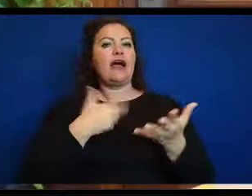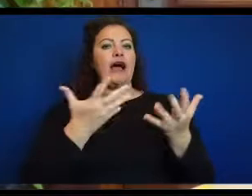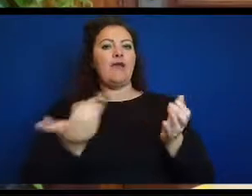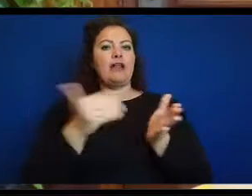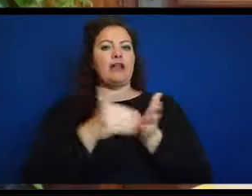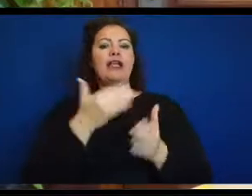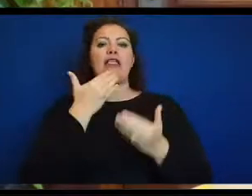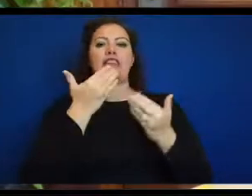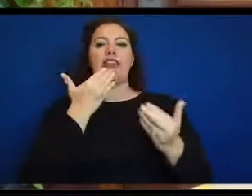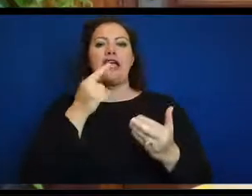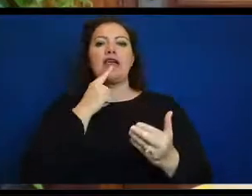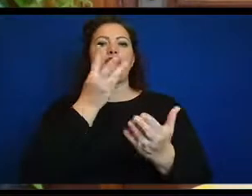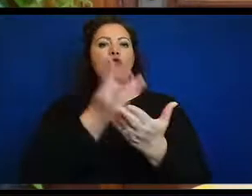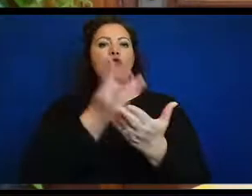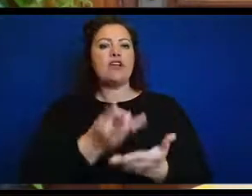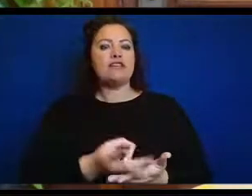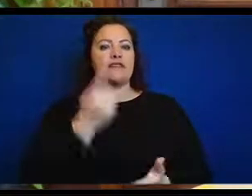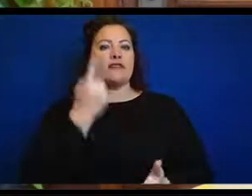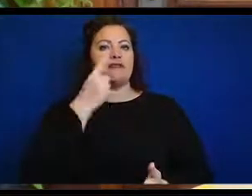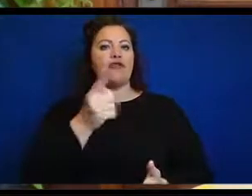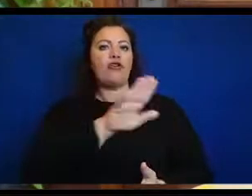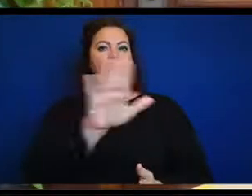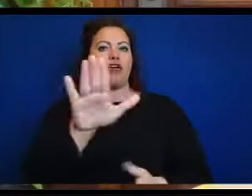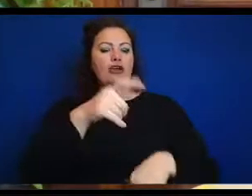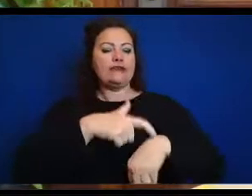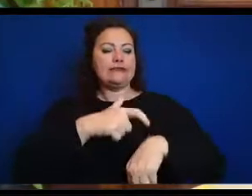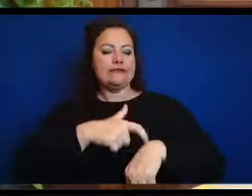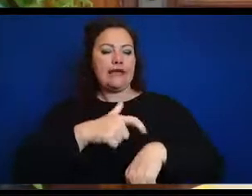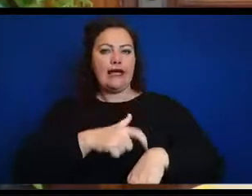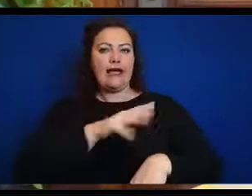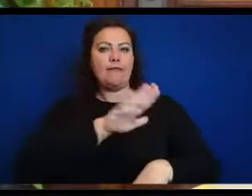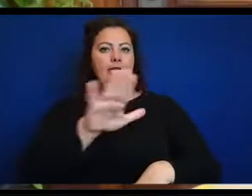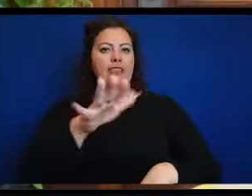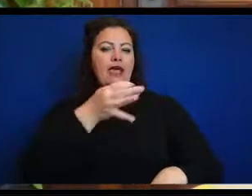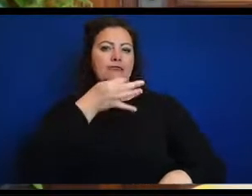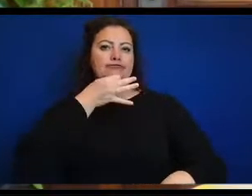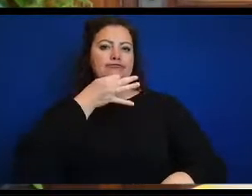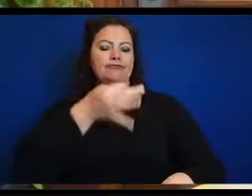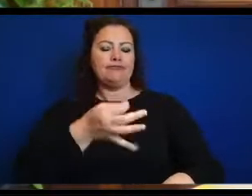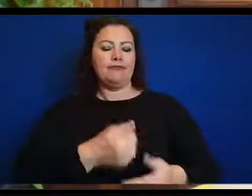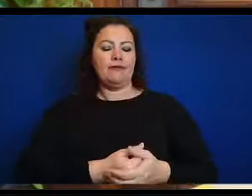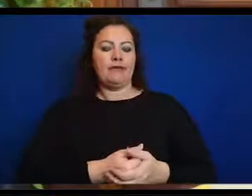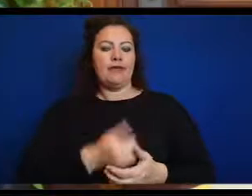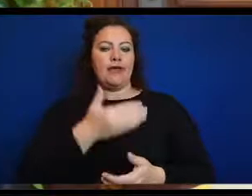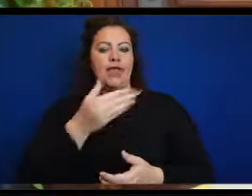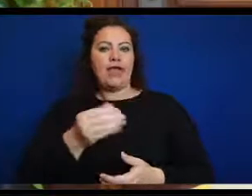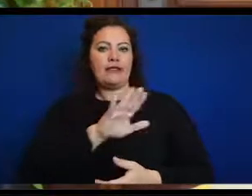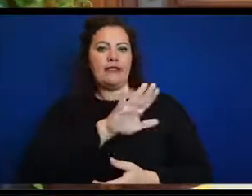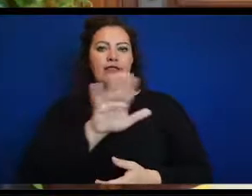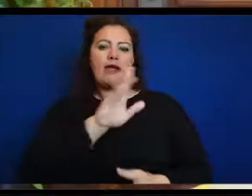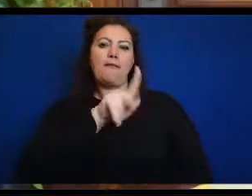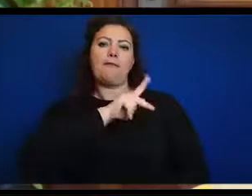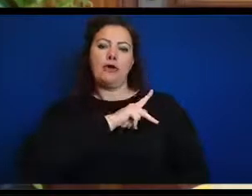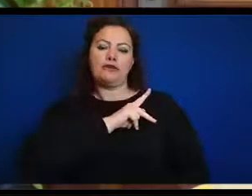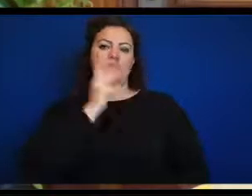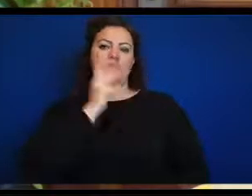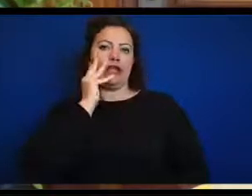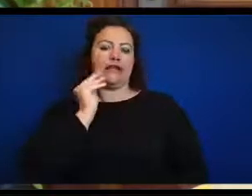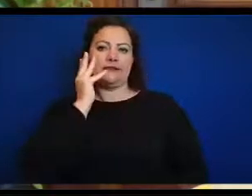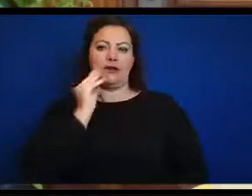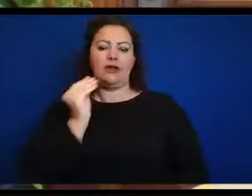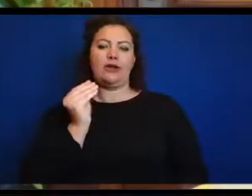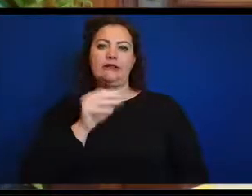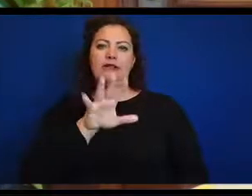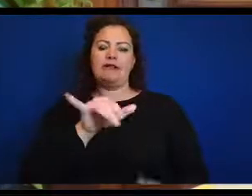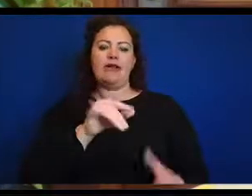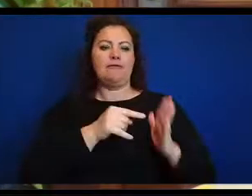thank all of our witnesses for contributing both their time and their expertise and their personal experiences that bring to